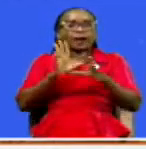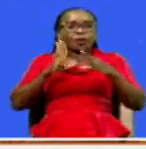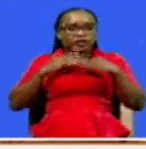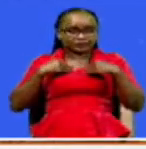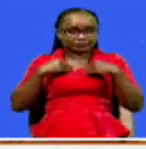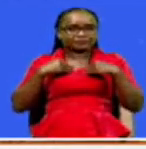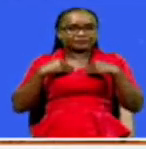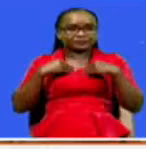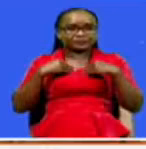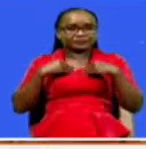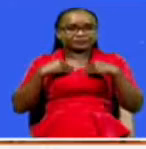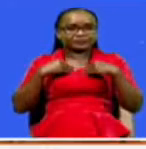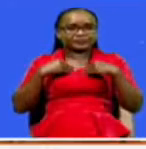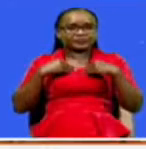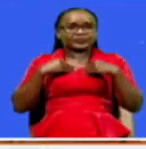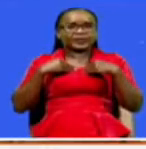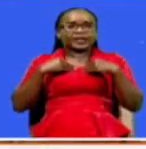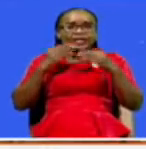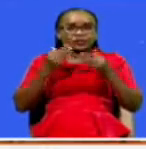and uphold